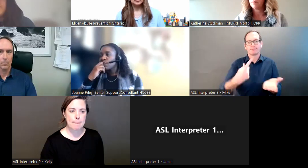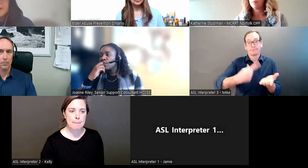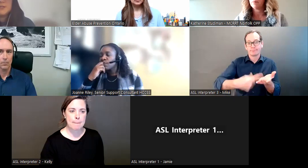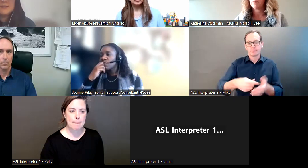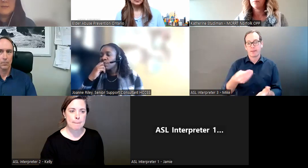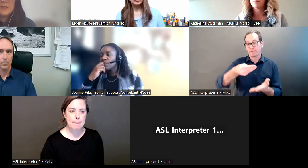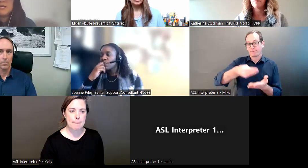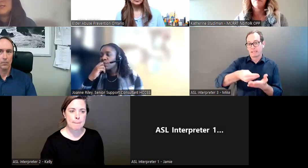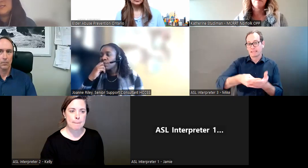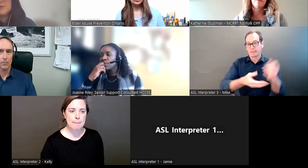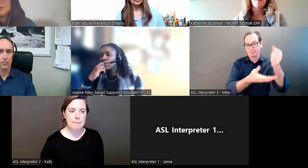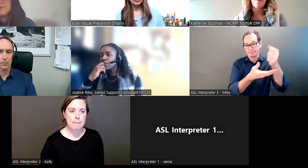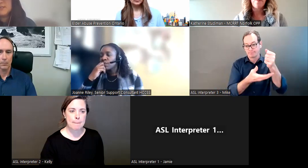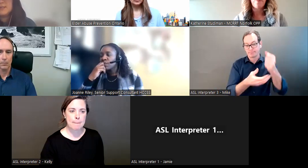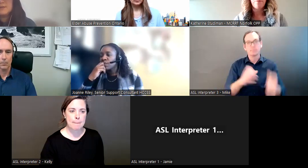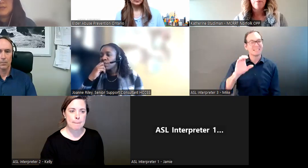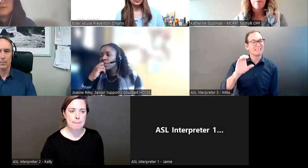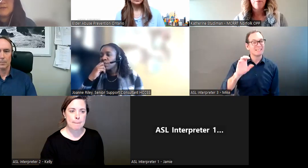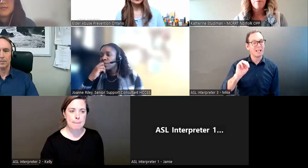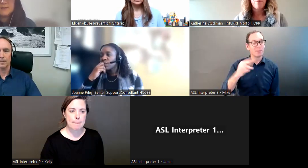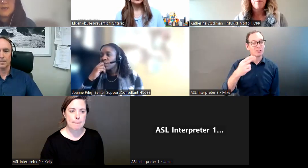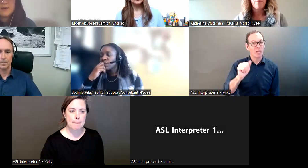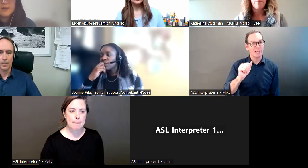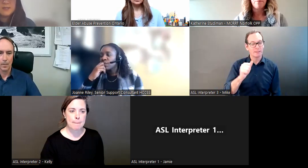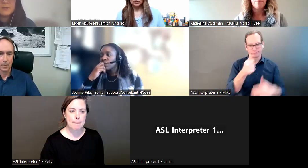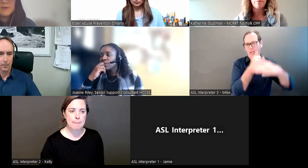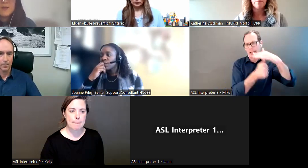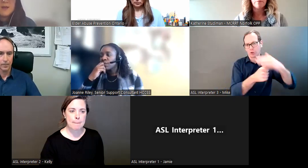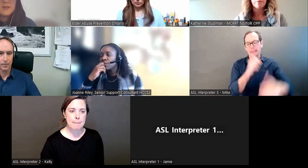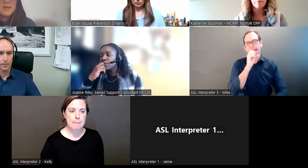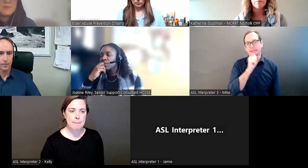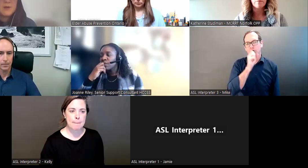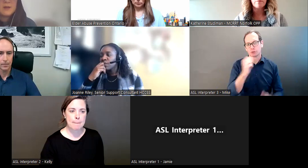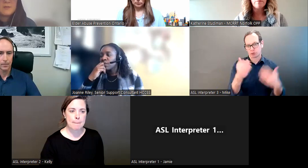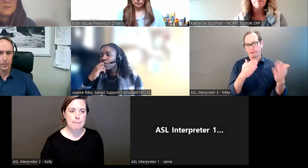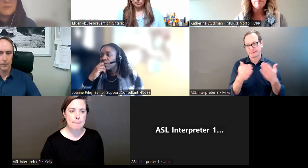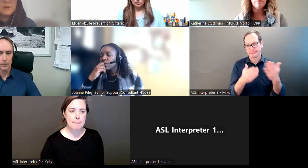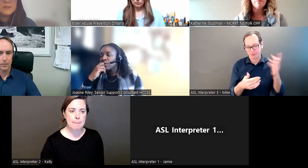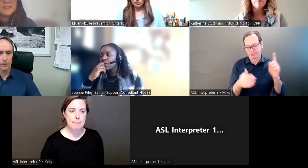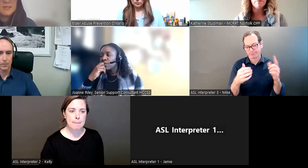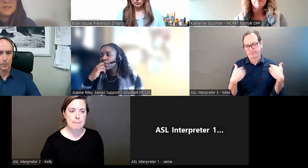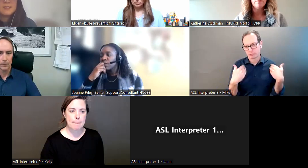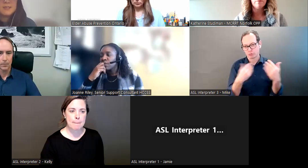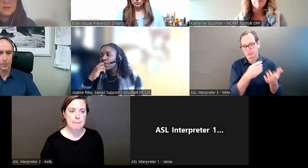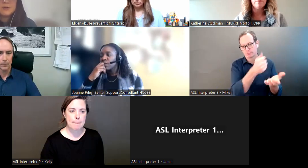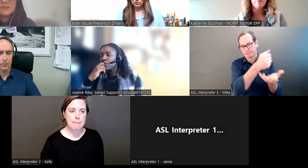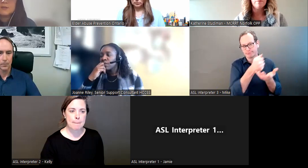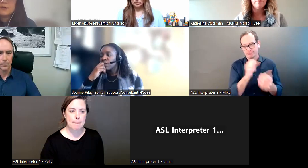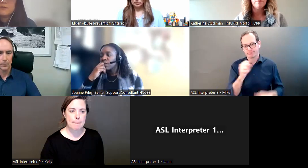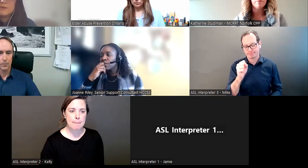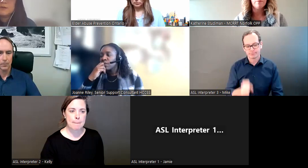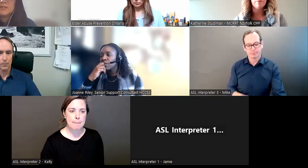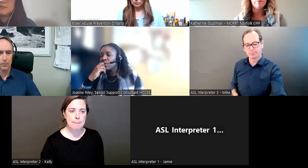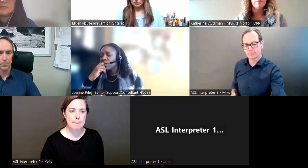we do fall under CMHA and the senior services. So we do have that piece there. But I think what we're seeing as an increase